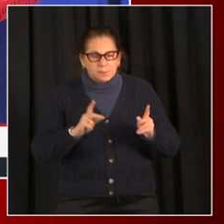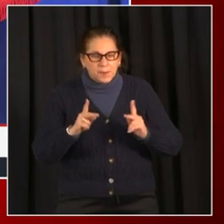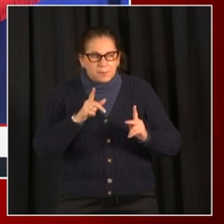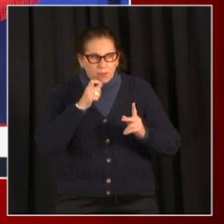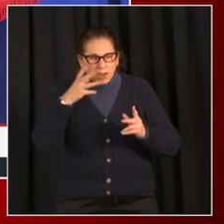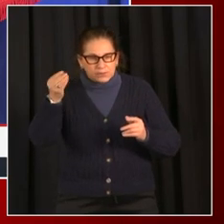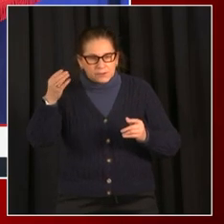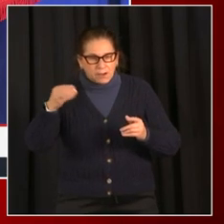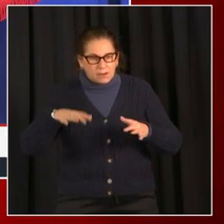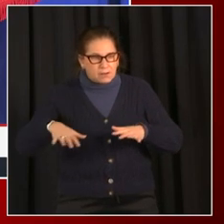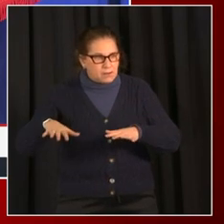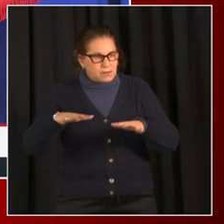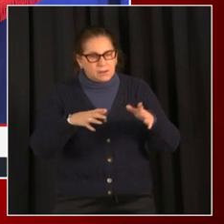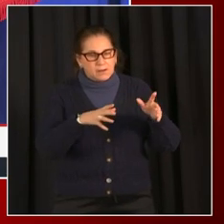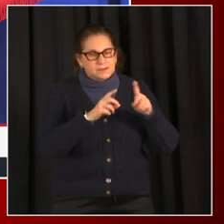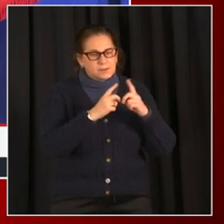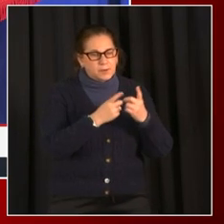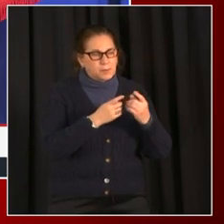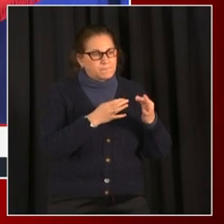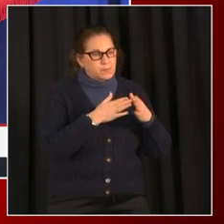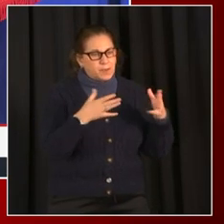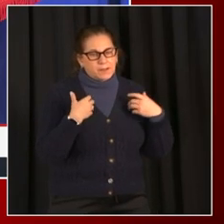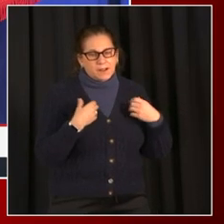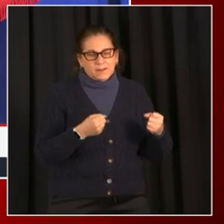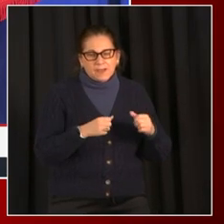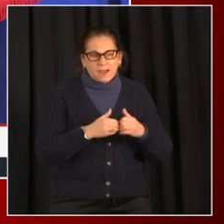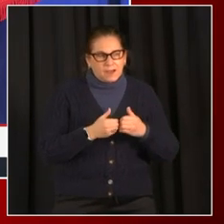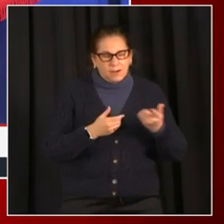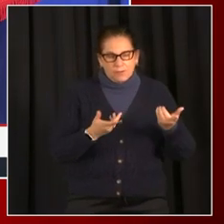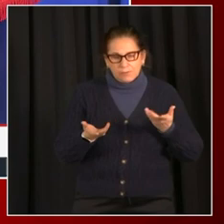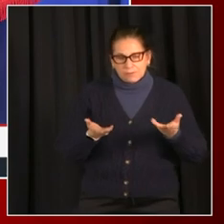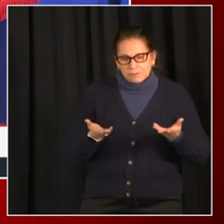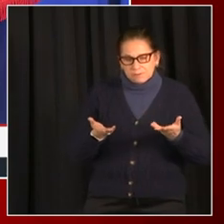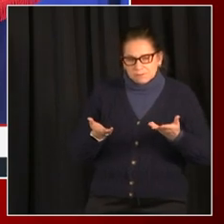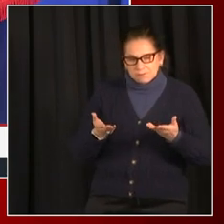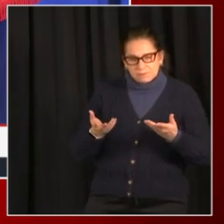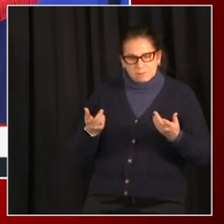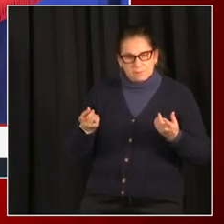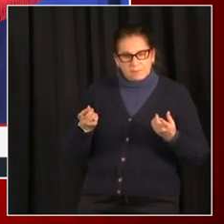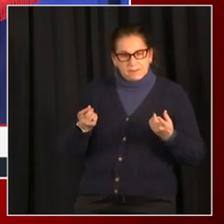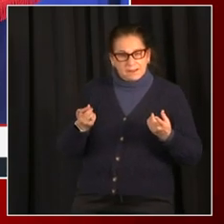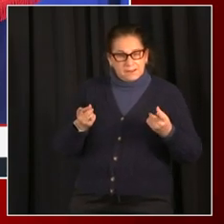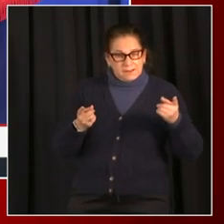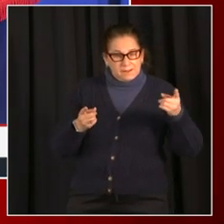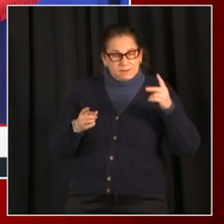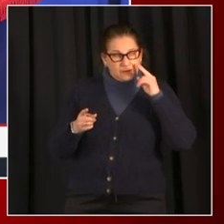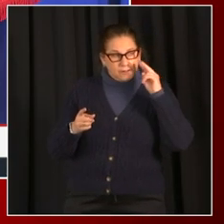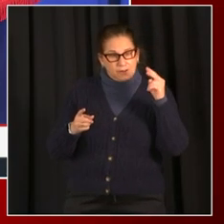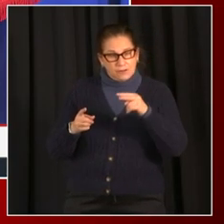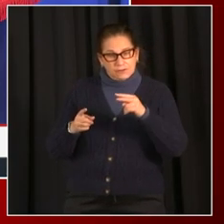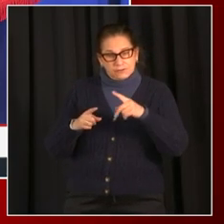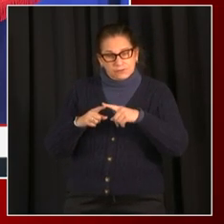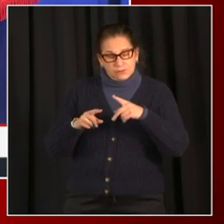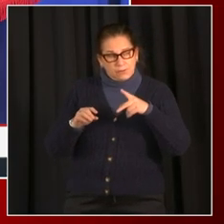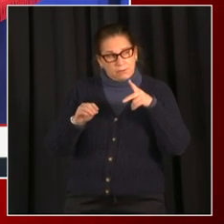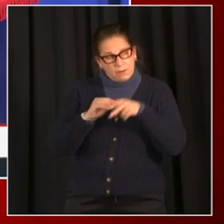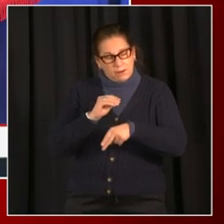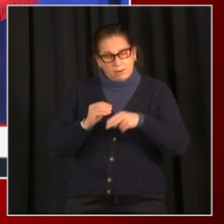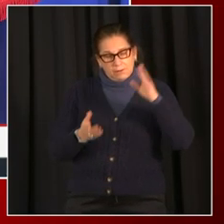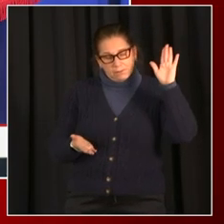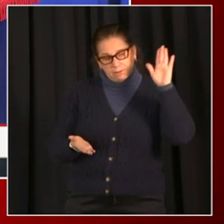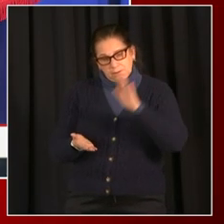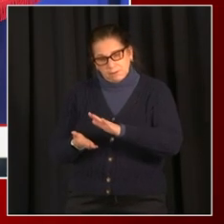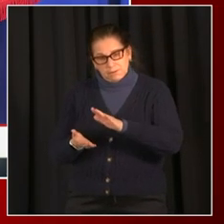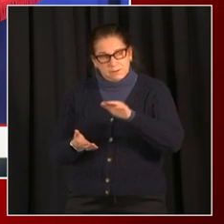should try to look into cutting at least 10% of the funds they've been getting